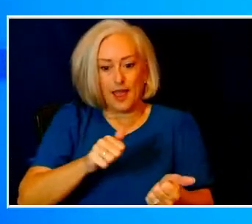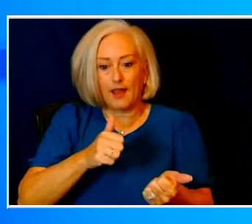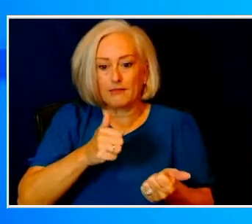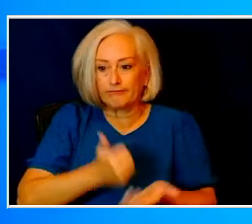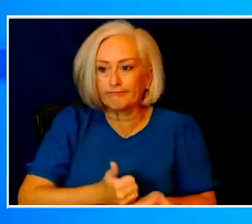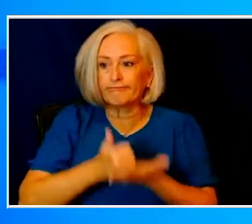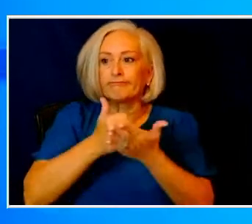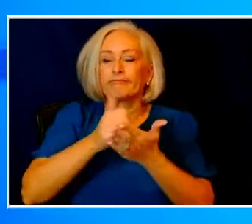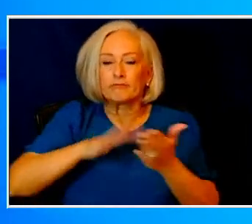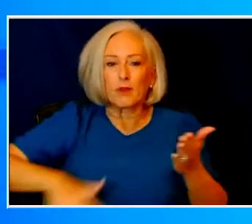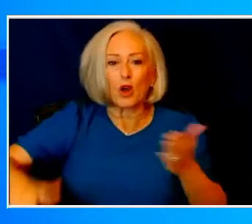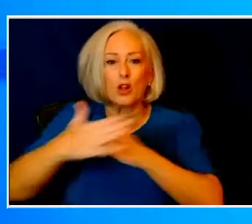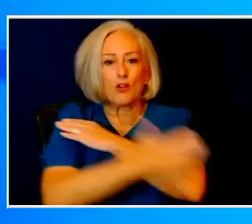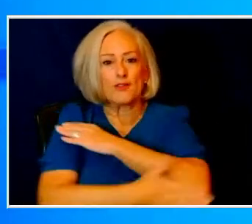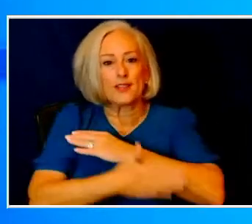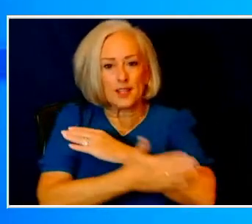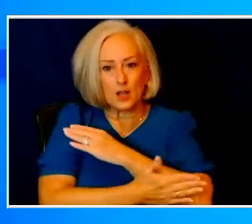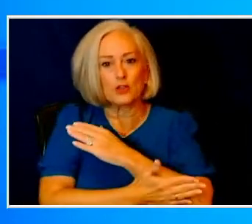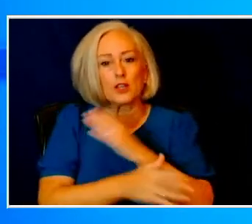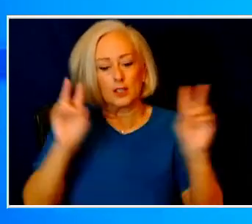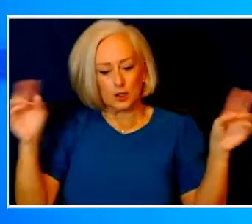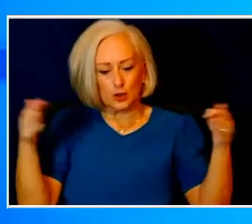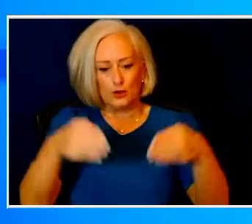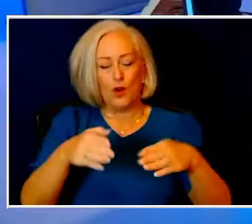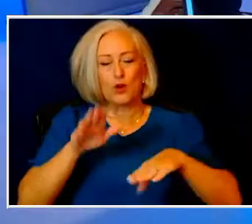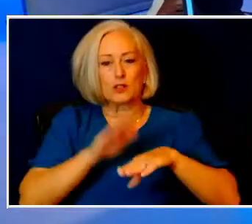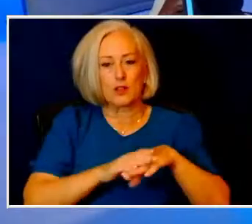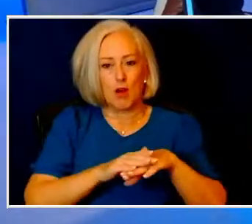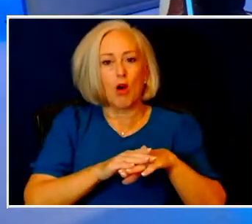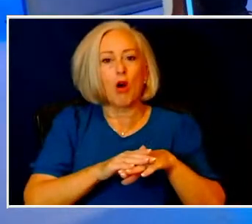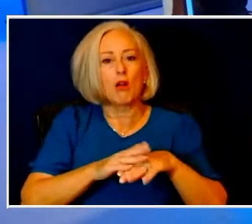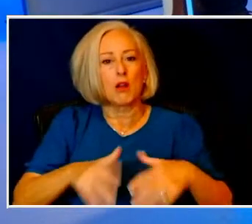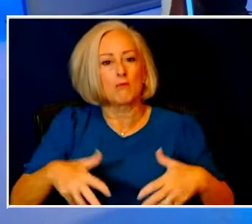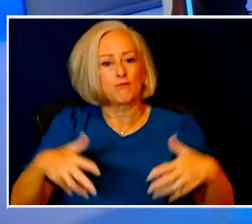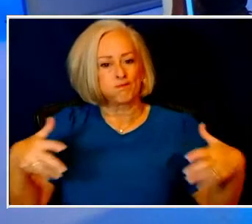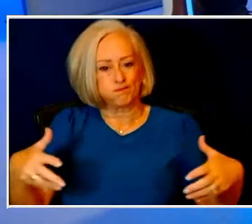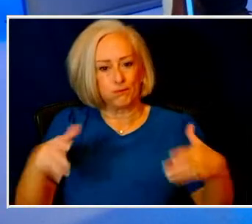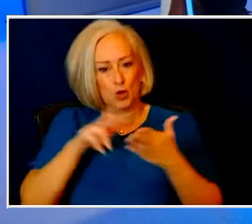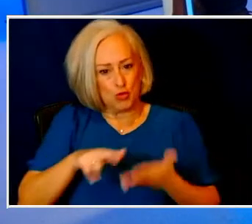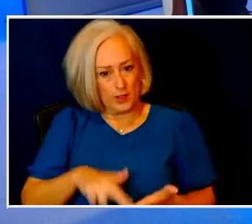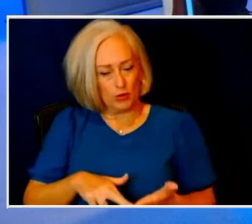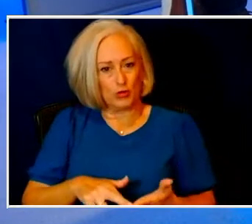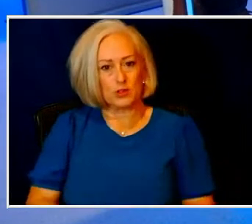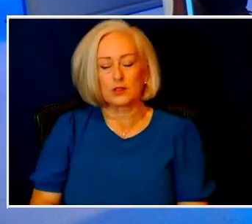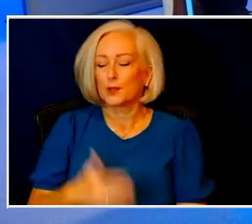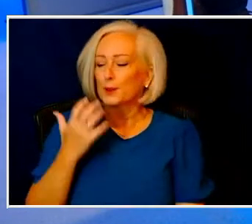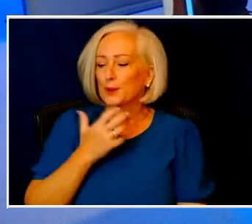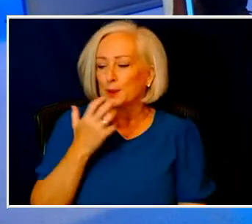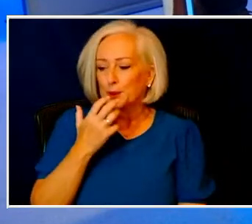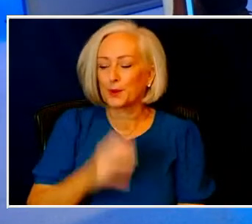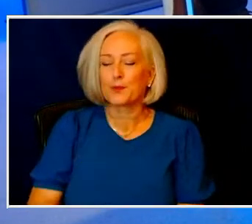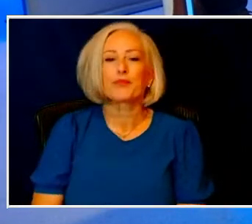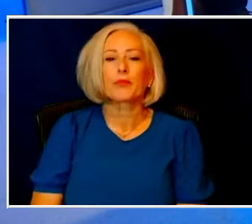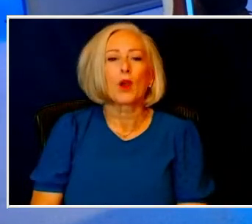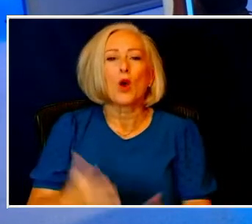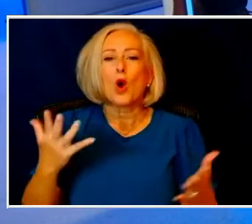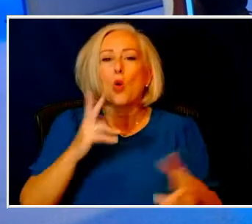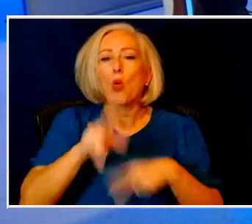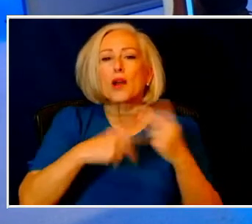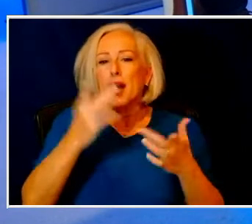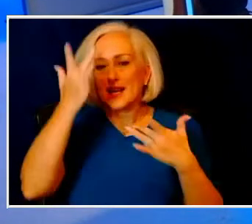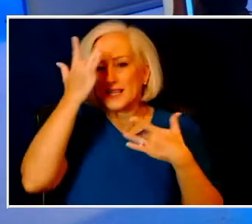obesity research and obesity treatment the right way. Yeah, it is just remarkable. Okay, so what are some of the diseases caused by obesity, guys?